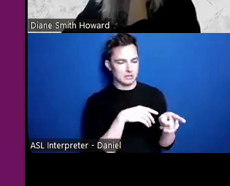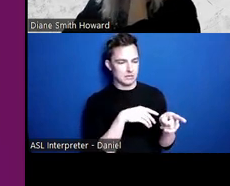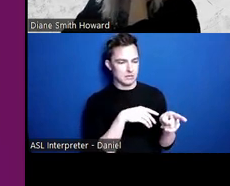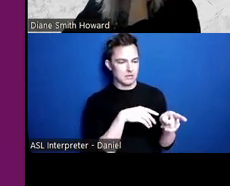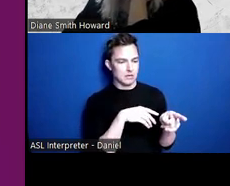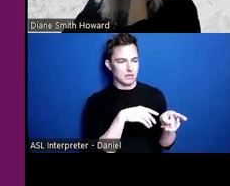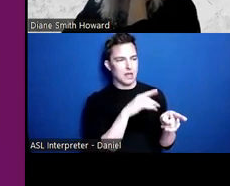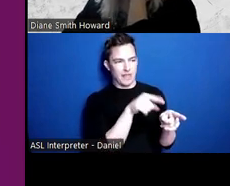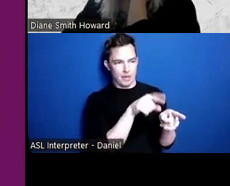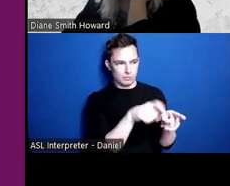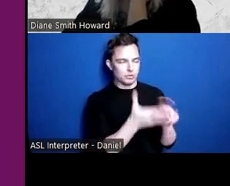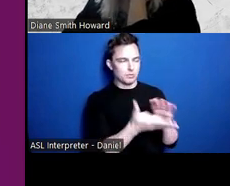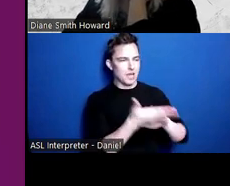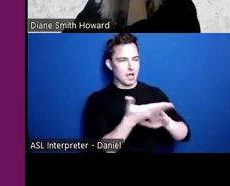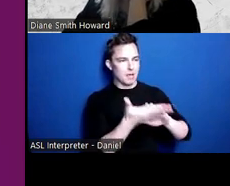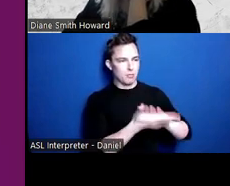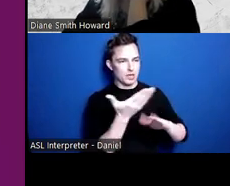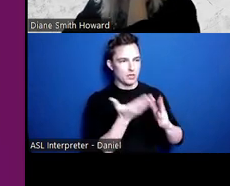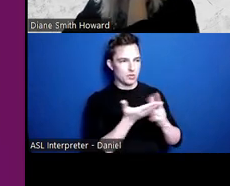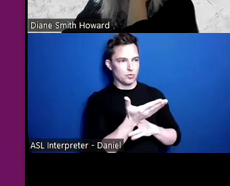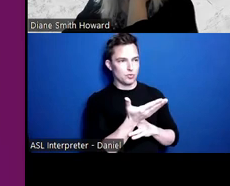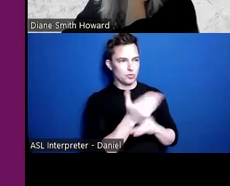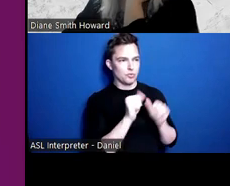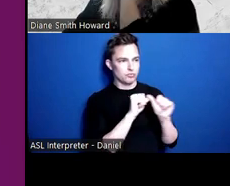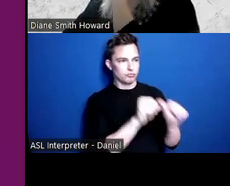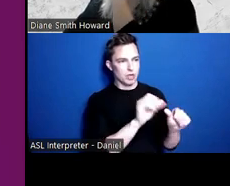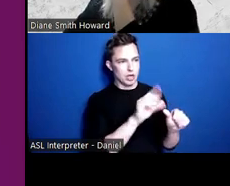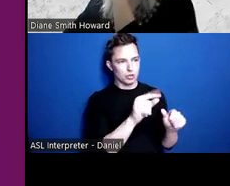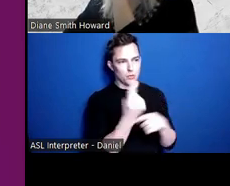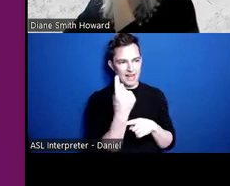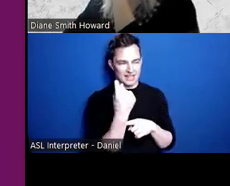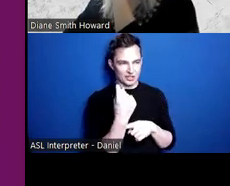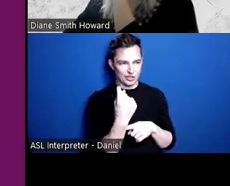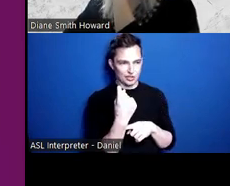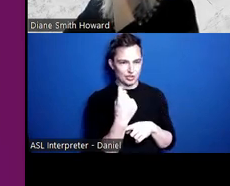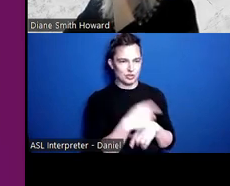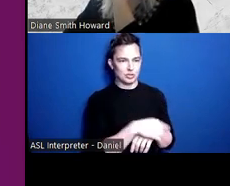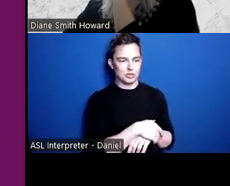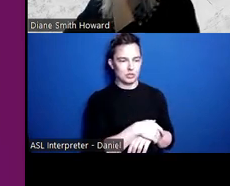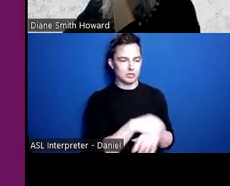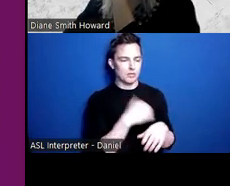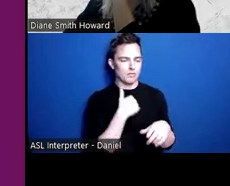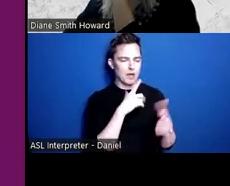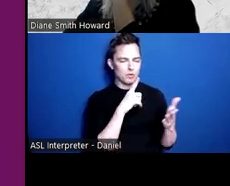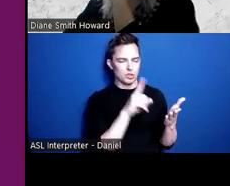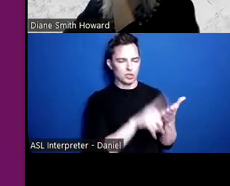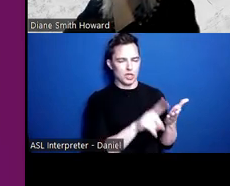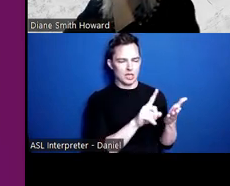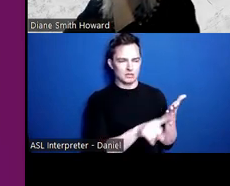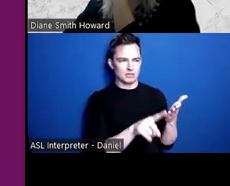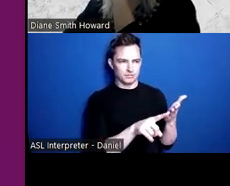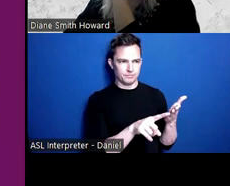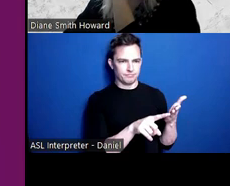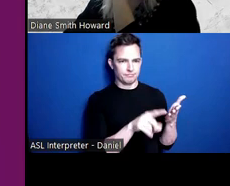was supposed to be operating through October of last year. So I'm going to check actually with Nancy,